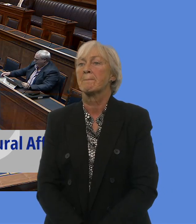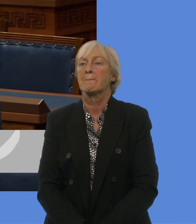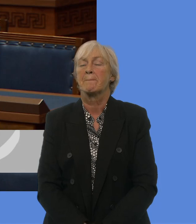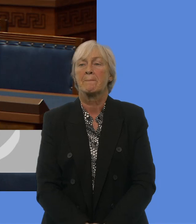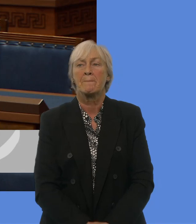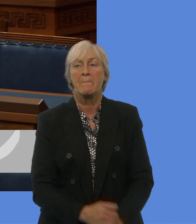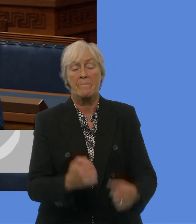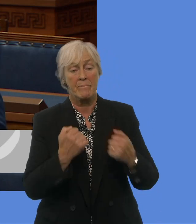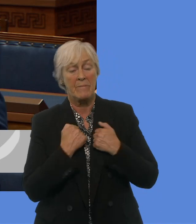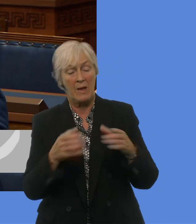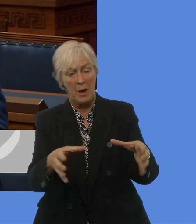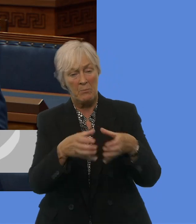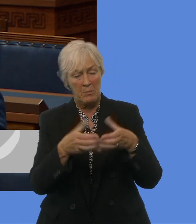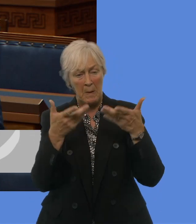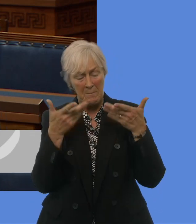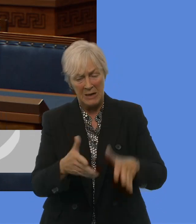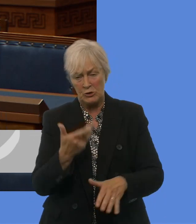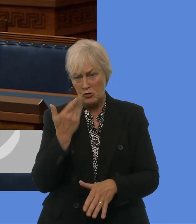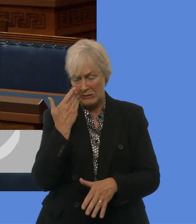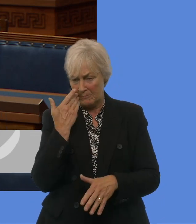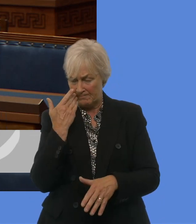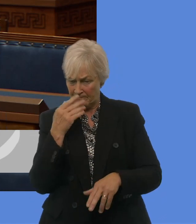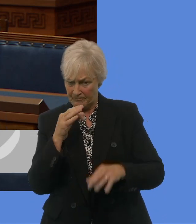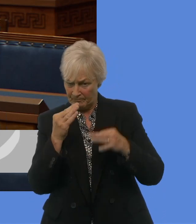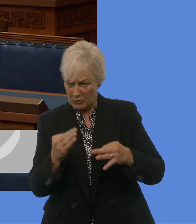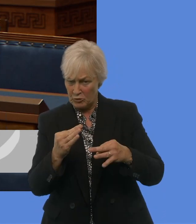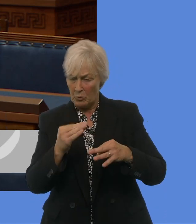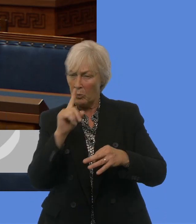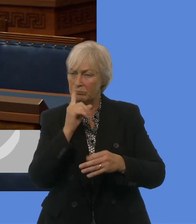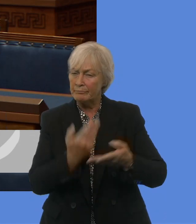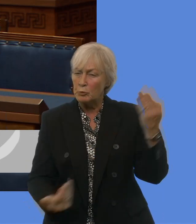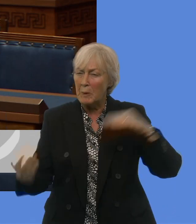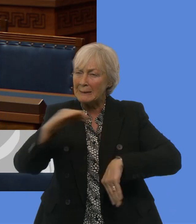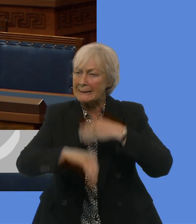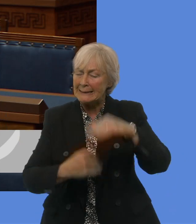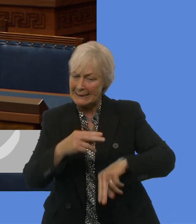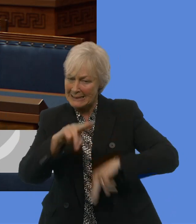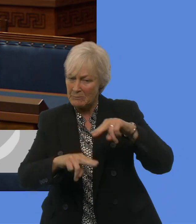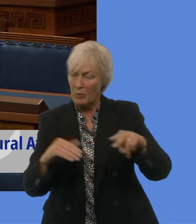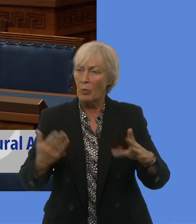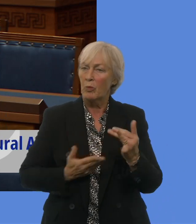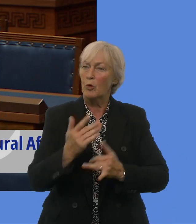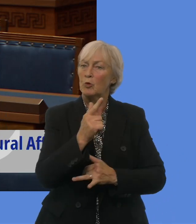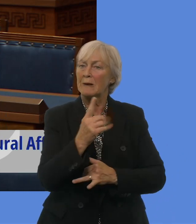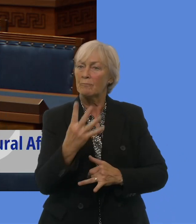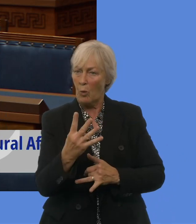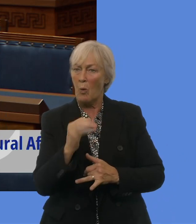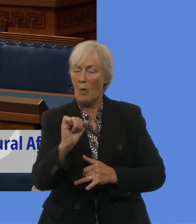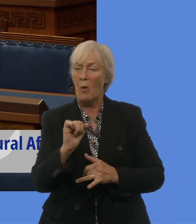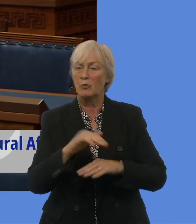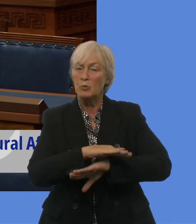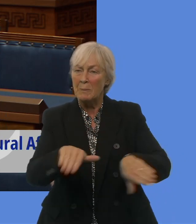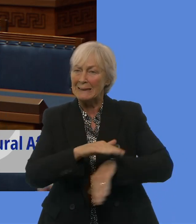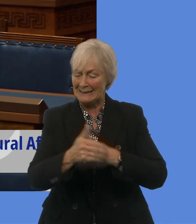My department carried out the most current official assessment of bathing water sites in Northern Ireland during the 2024 bathing season.